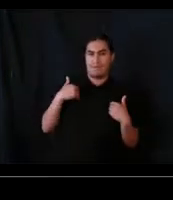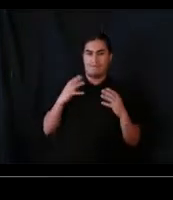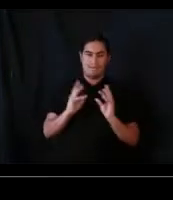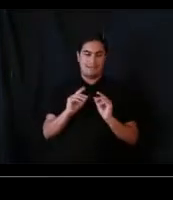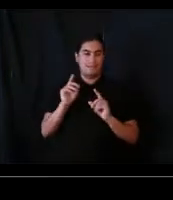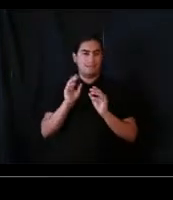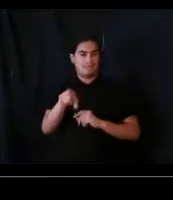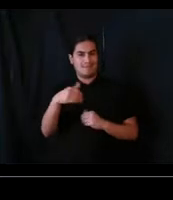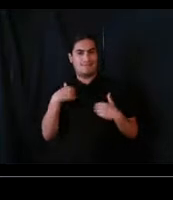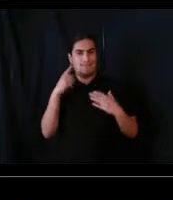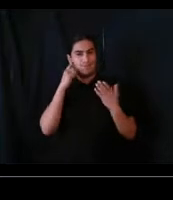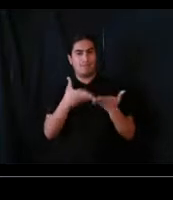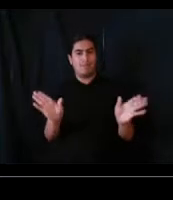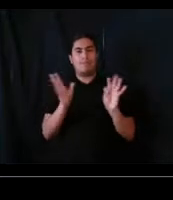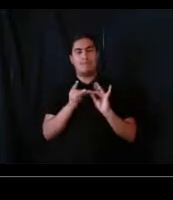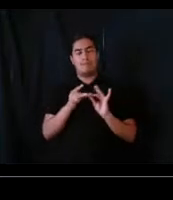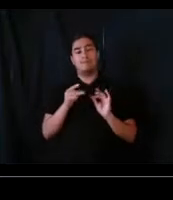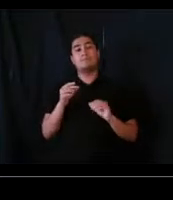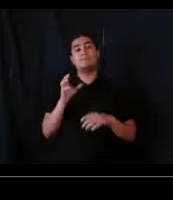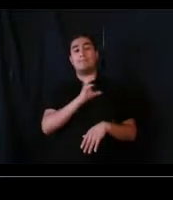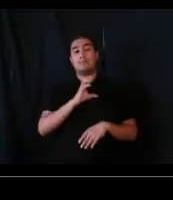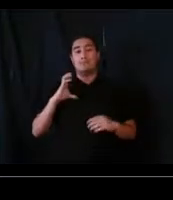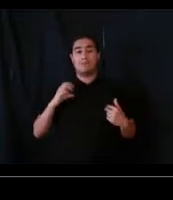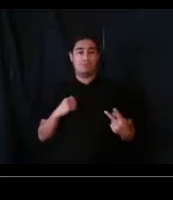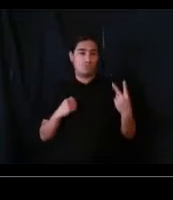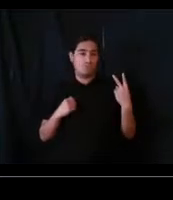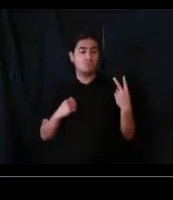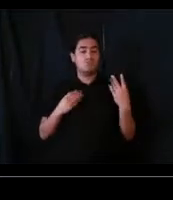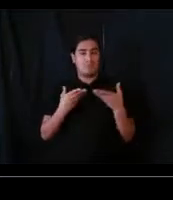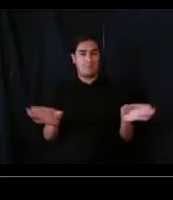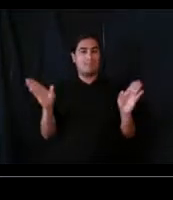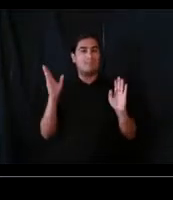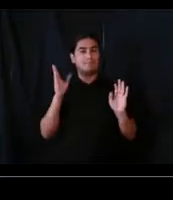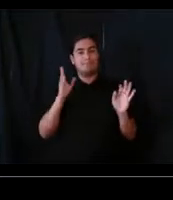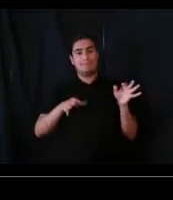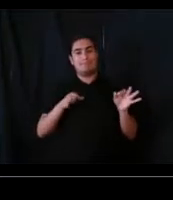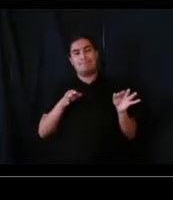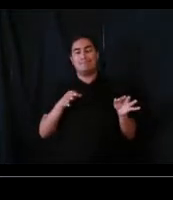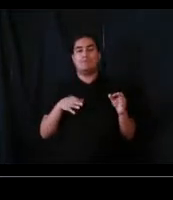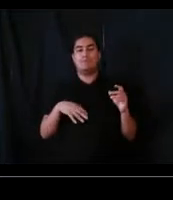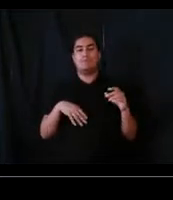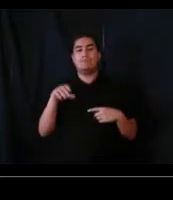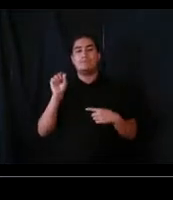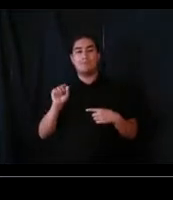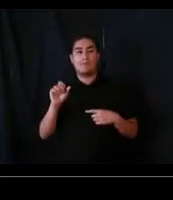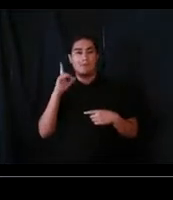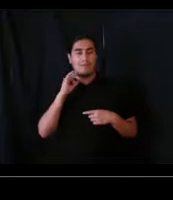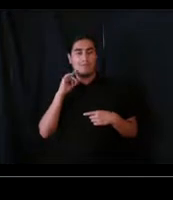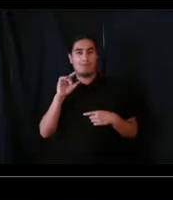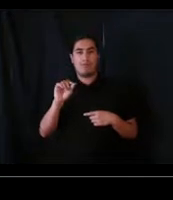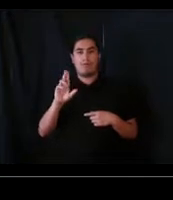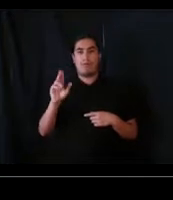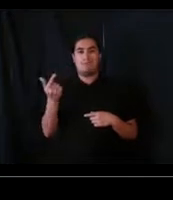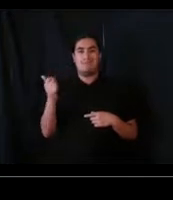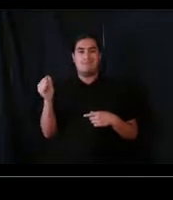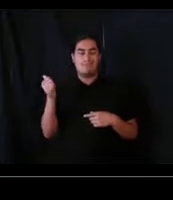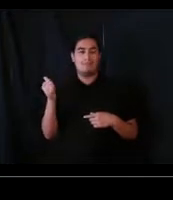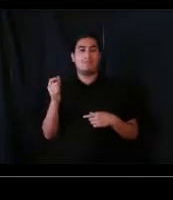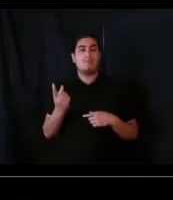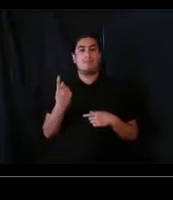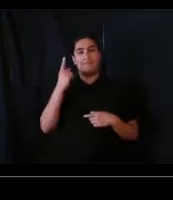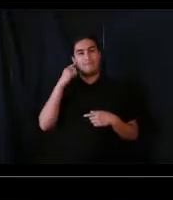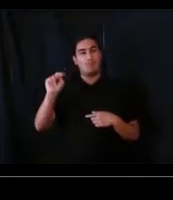public comment the commission has hosted two public hearings one for southern california on august 10 2022 and one for